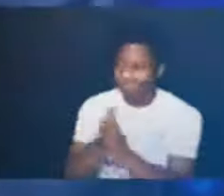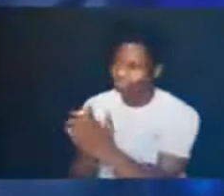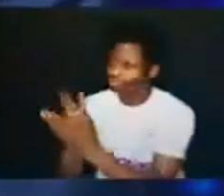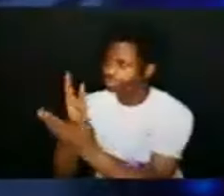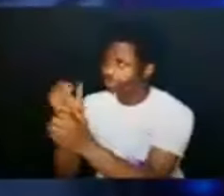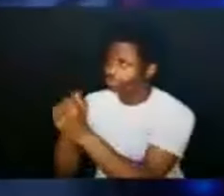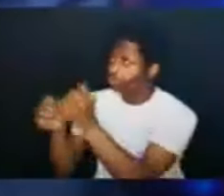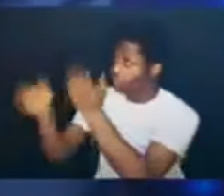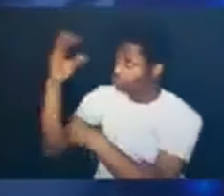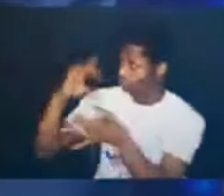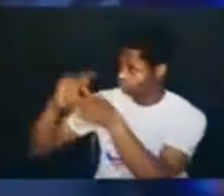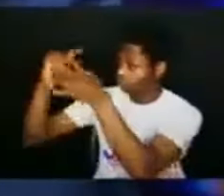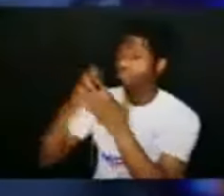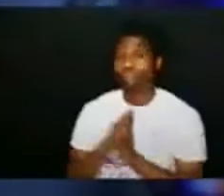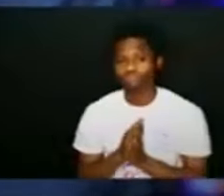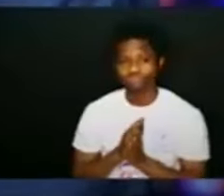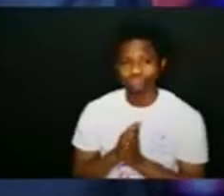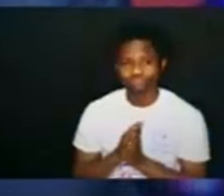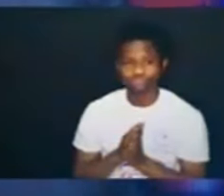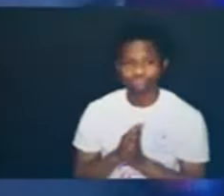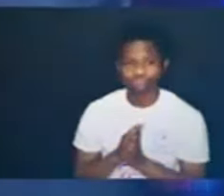Jesus does not mention the other person. He